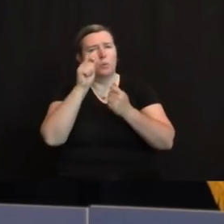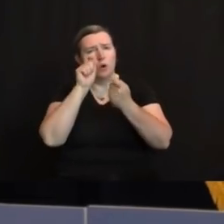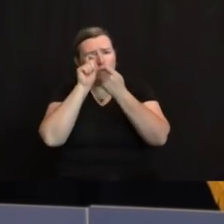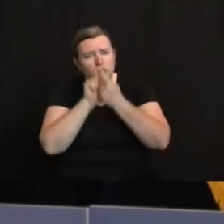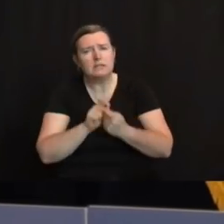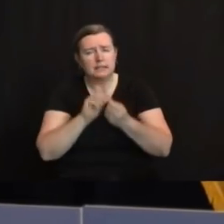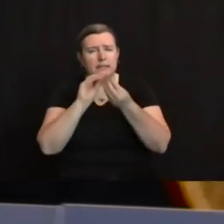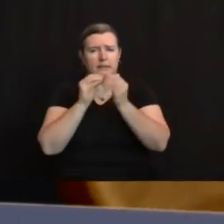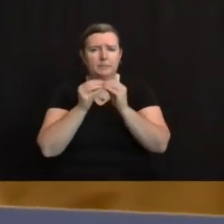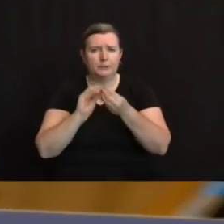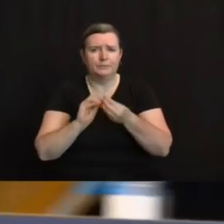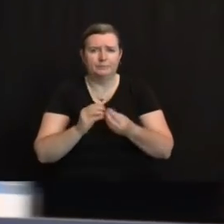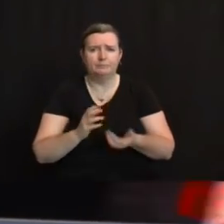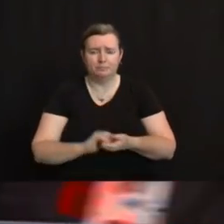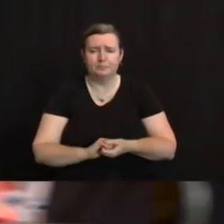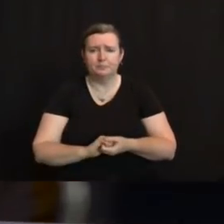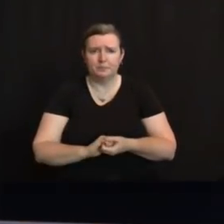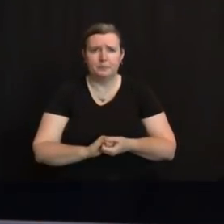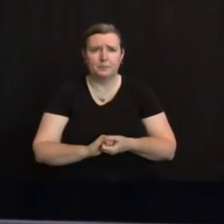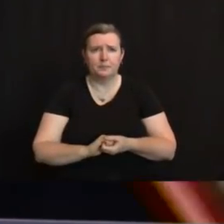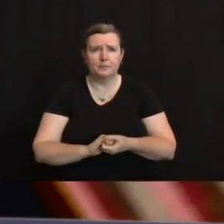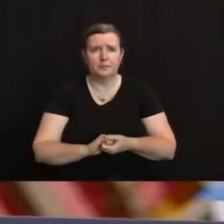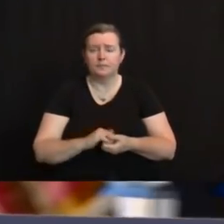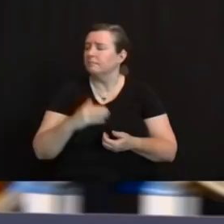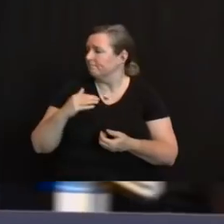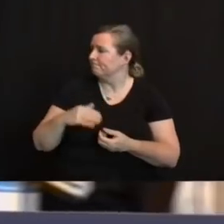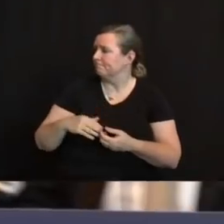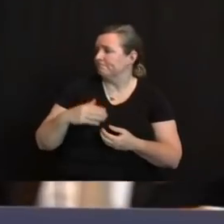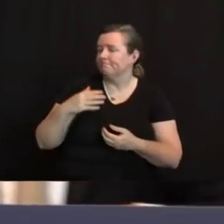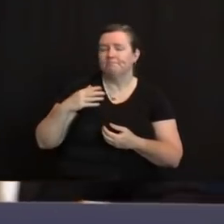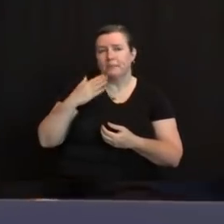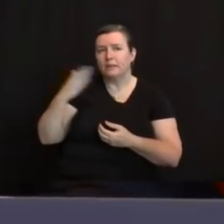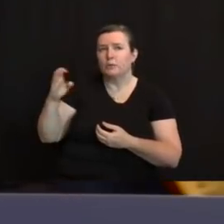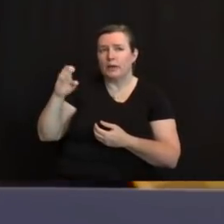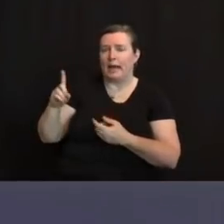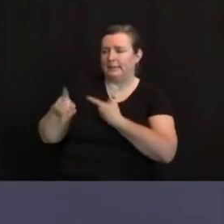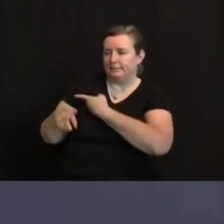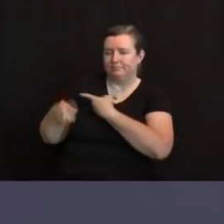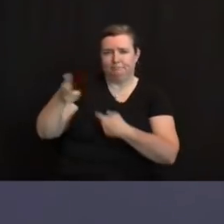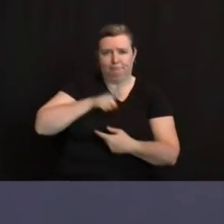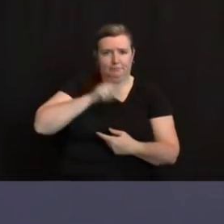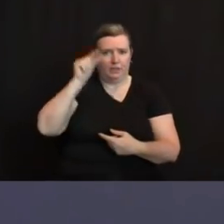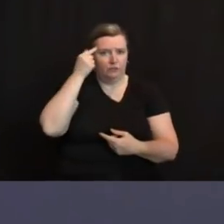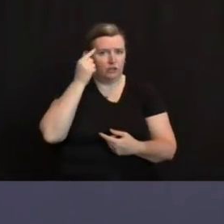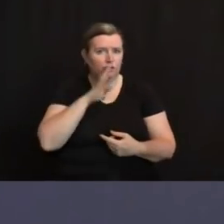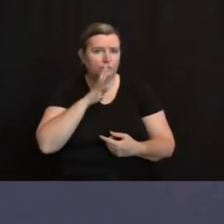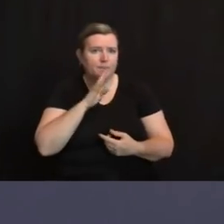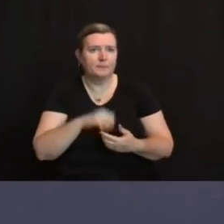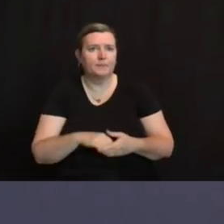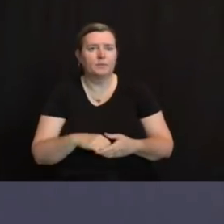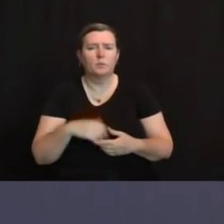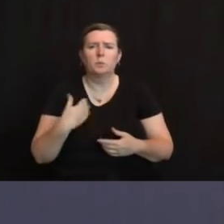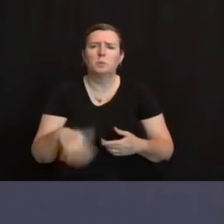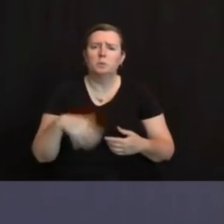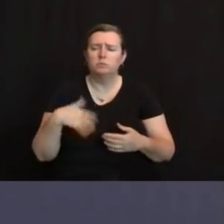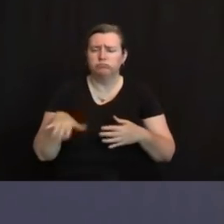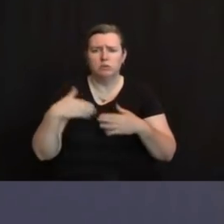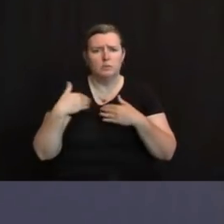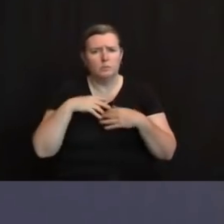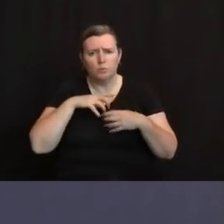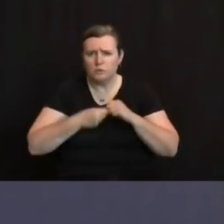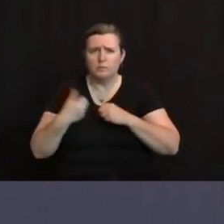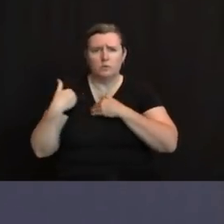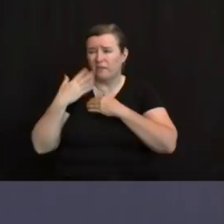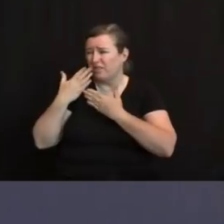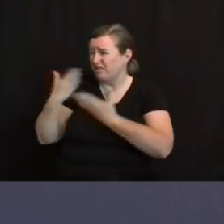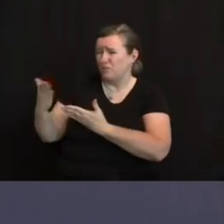Ed, thank you. And you said it and I said it. It's a solemn responsibility, and I thank you and your team for being as diligent as you